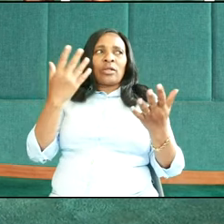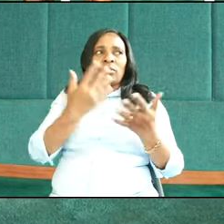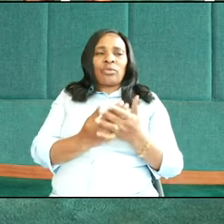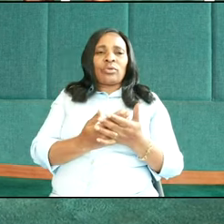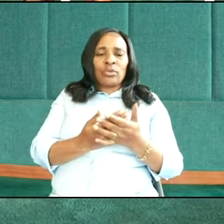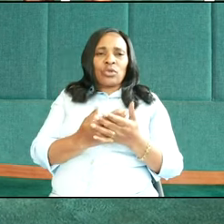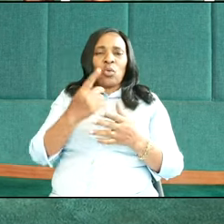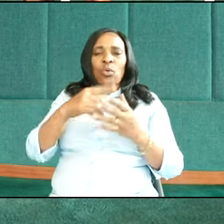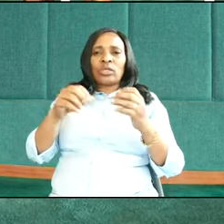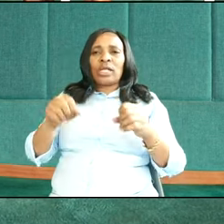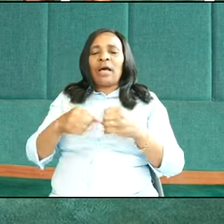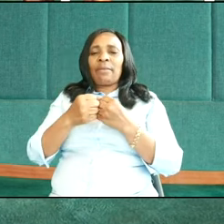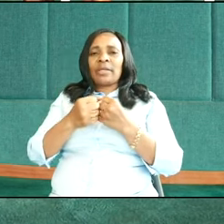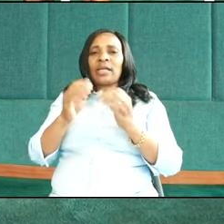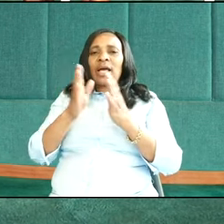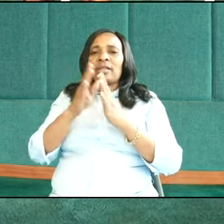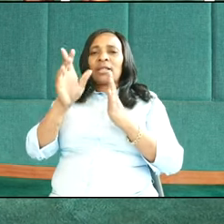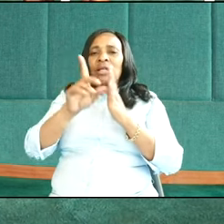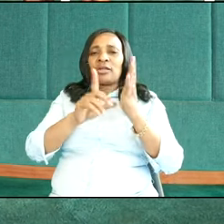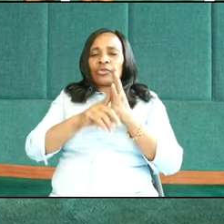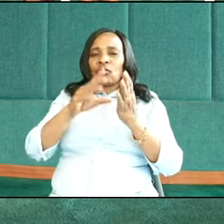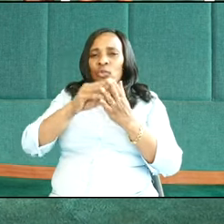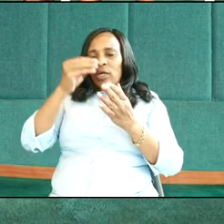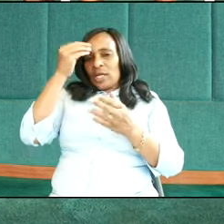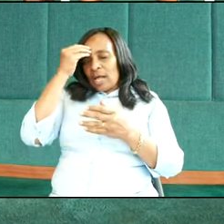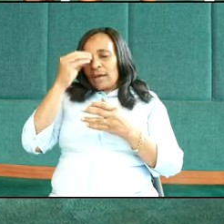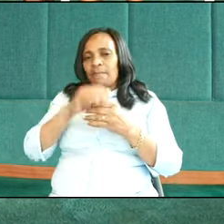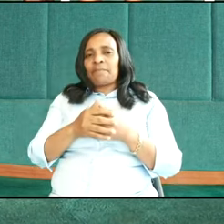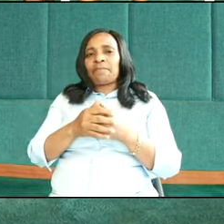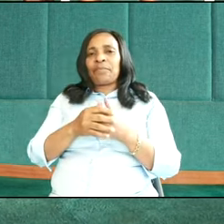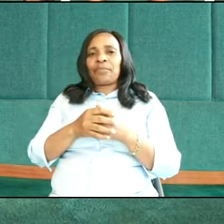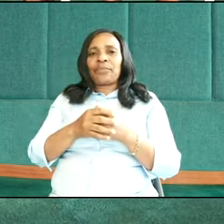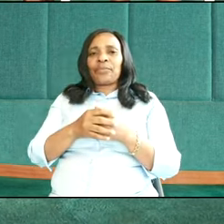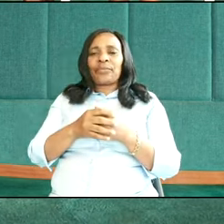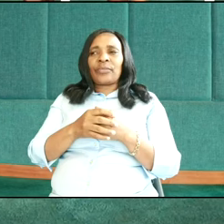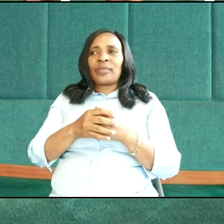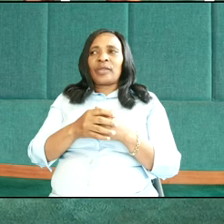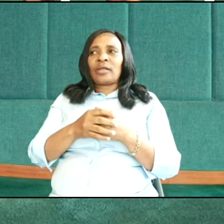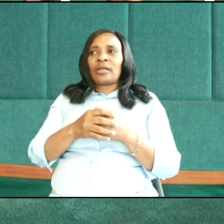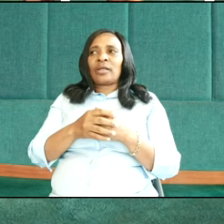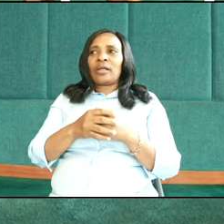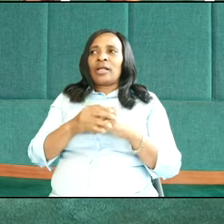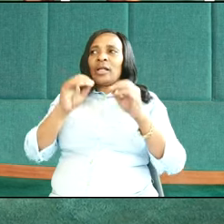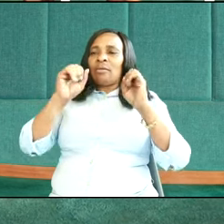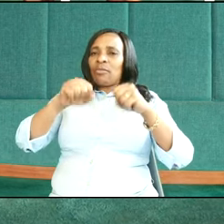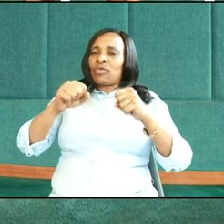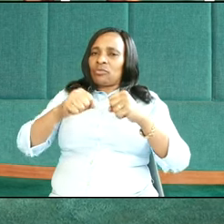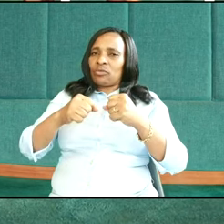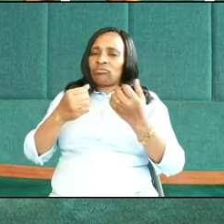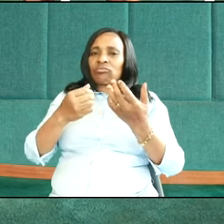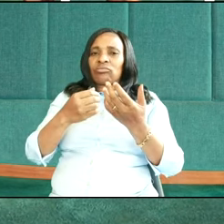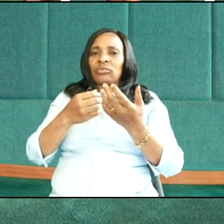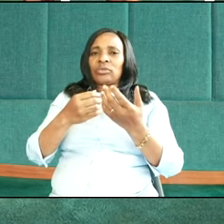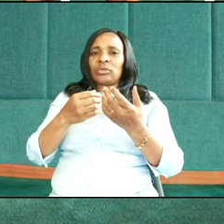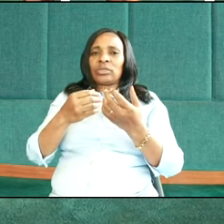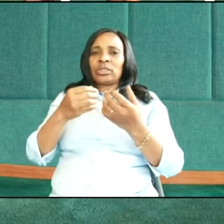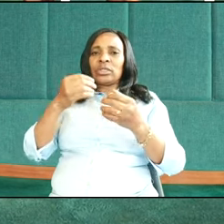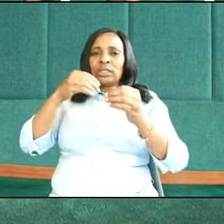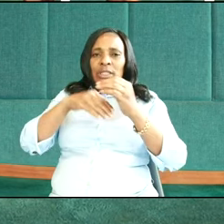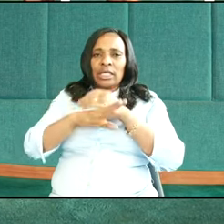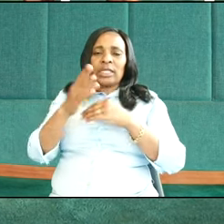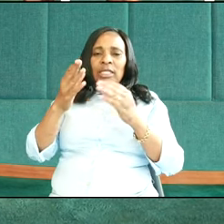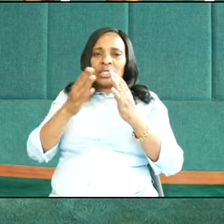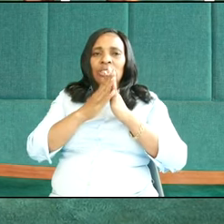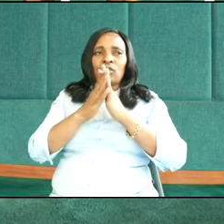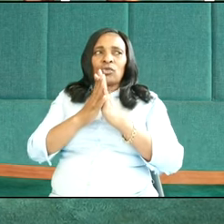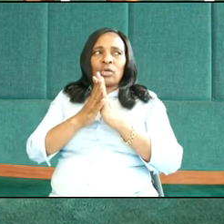happened, and you know, what lessons can we learn from that as well? Go ahead. Yeah, he's just saying in the into the story part.